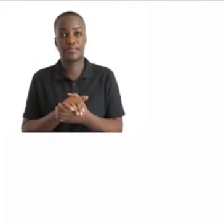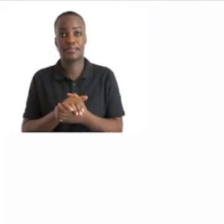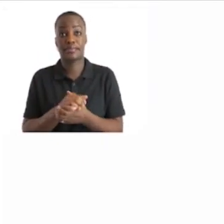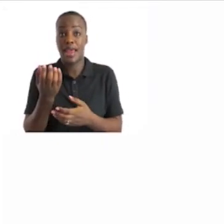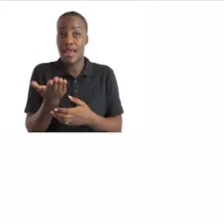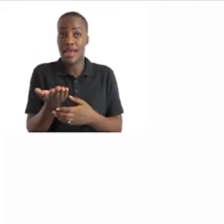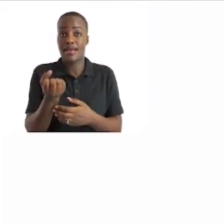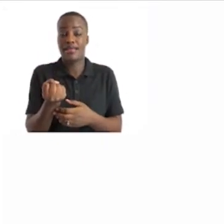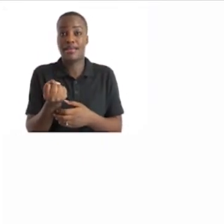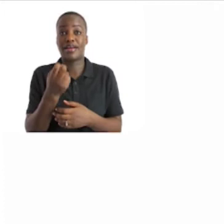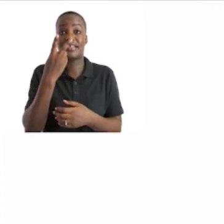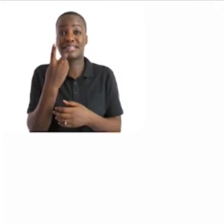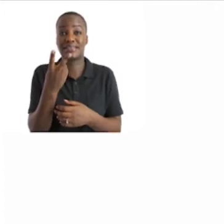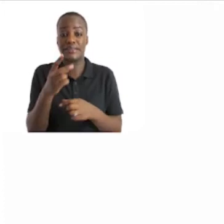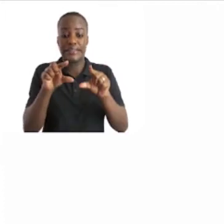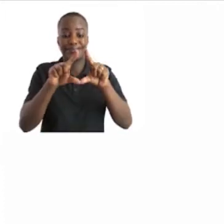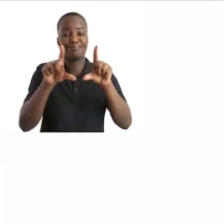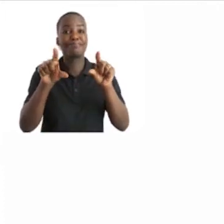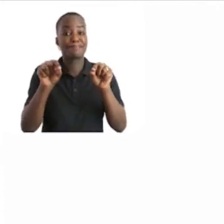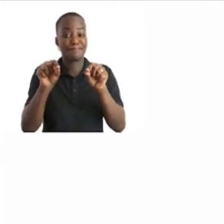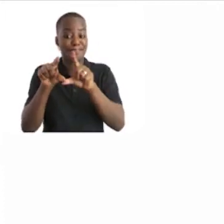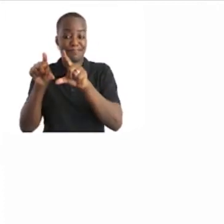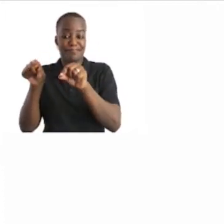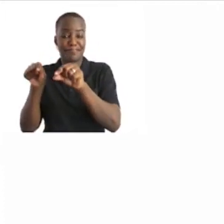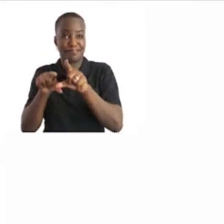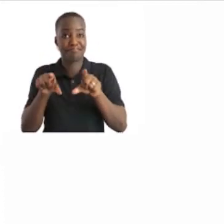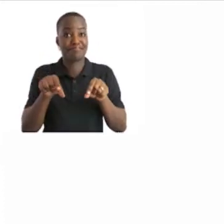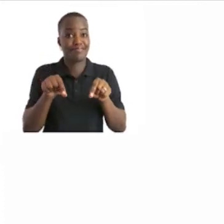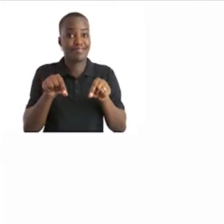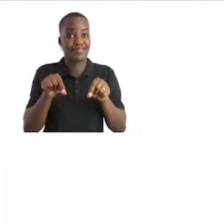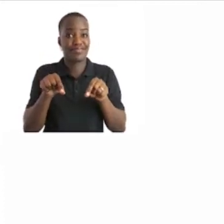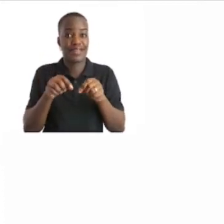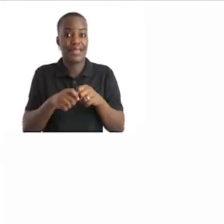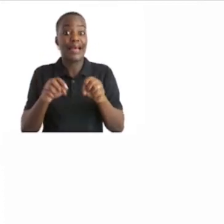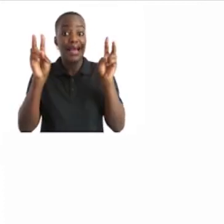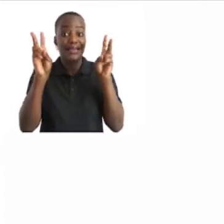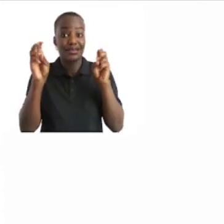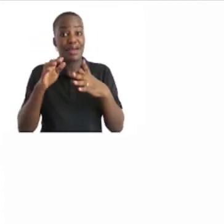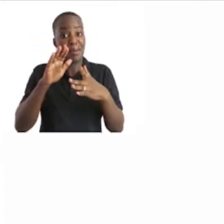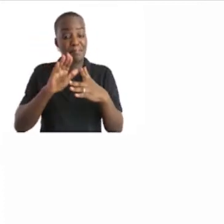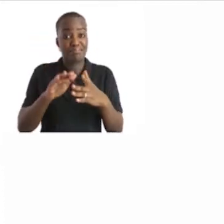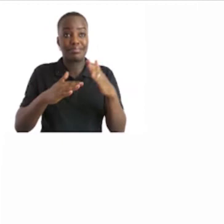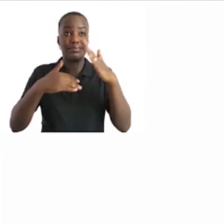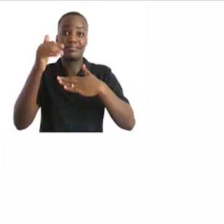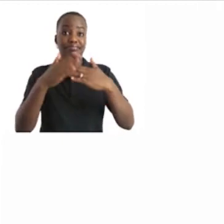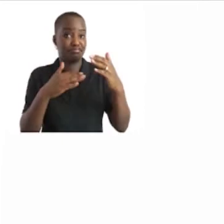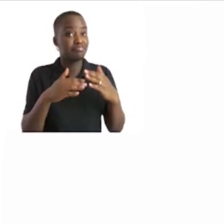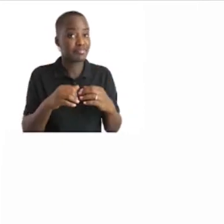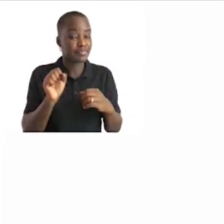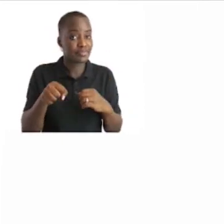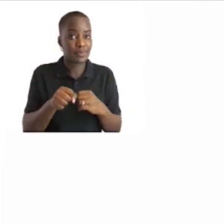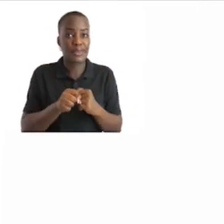Here you can see that we have bricks. And since our theme is about building, let's try and sort